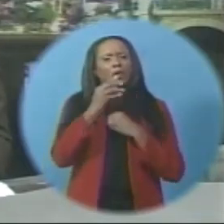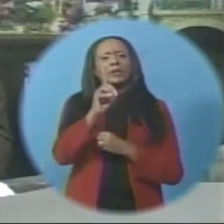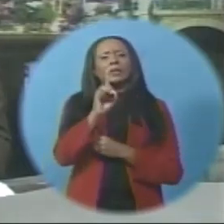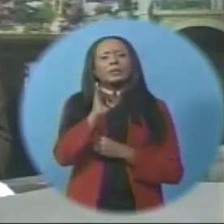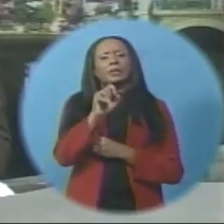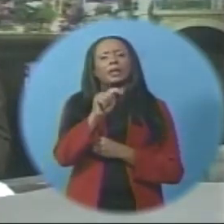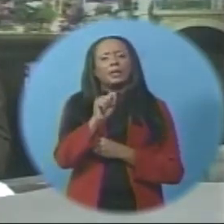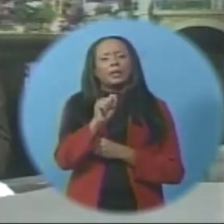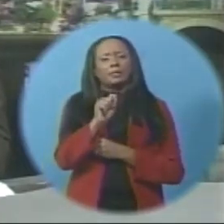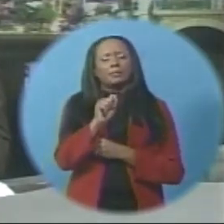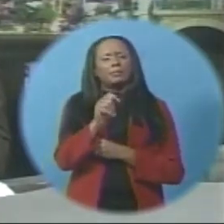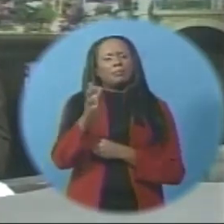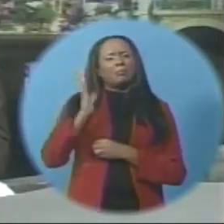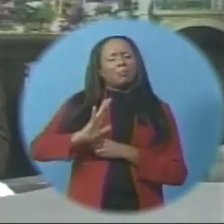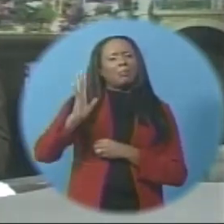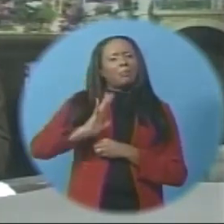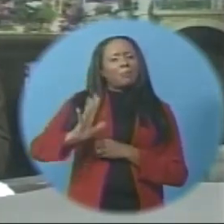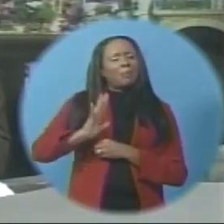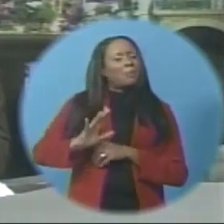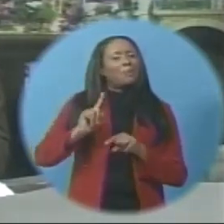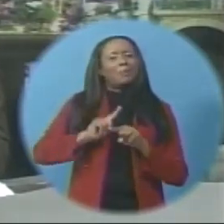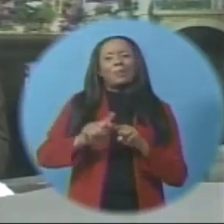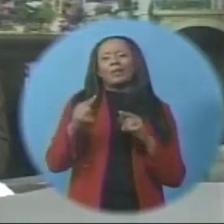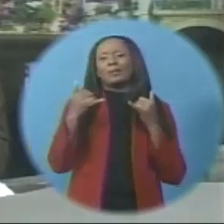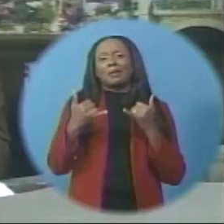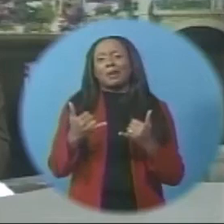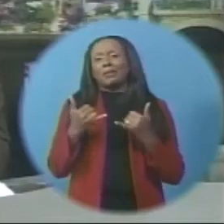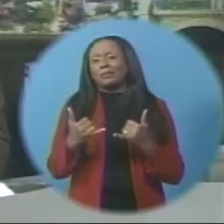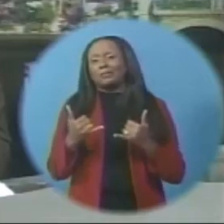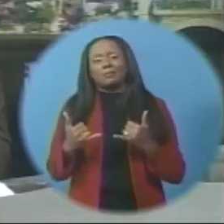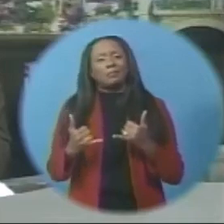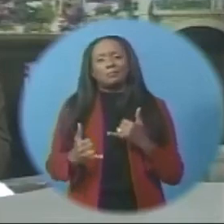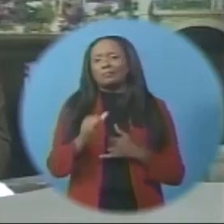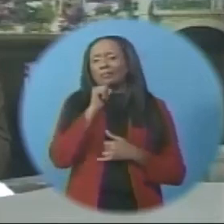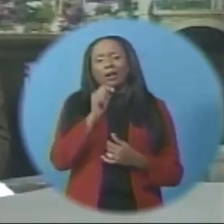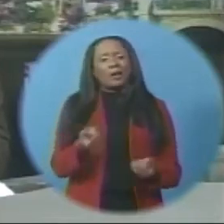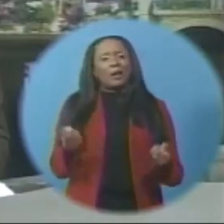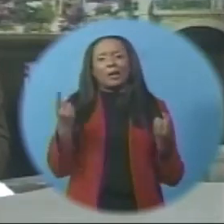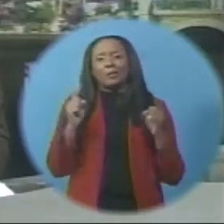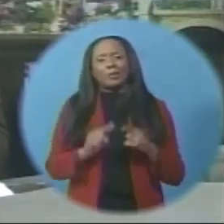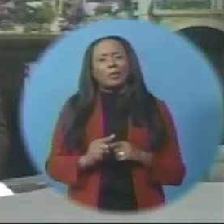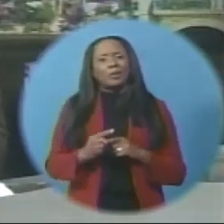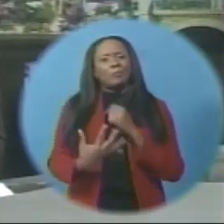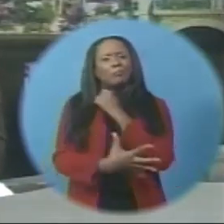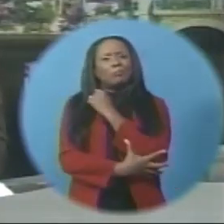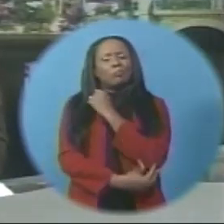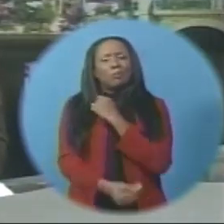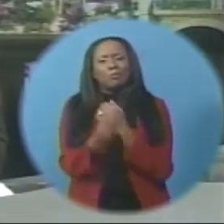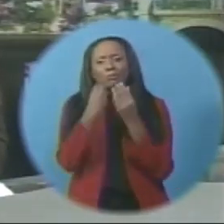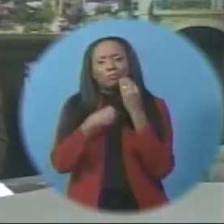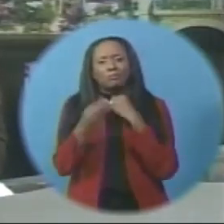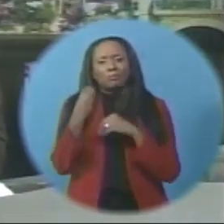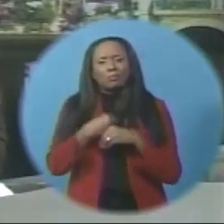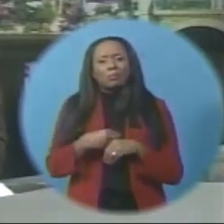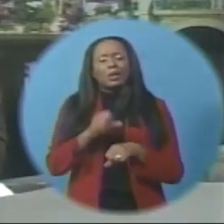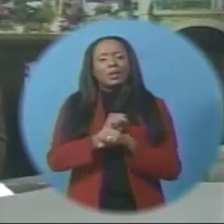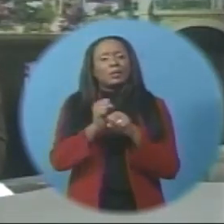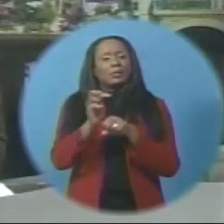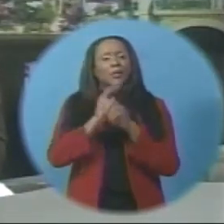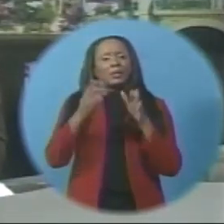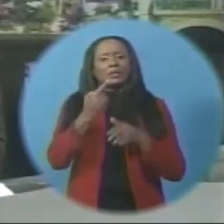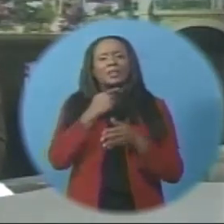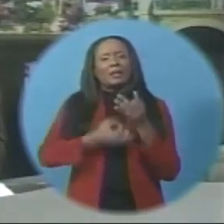Barbados, have been a casualty of the country's increasing development. Labour Minister Dr. Esther Bayasuku says they've